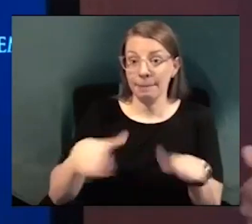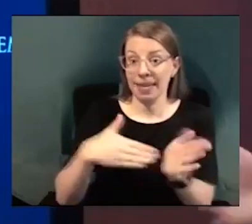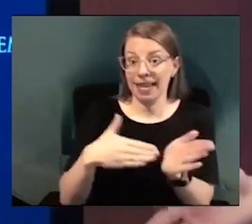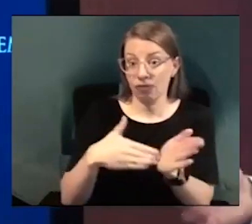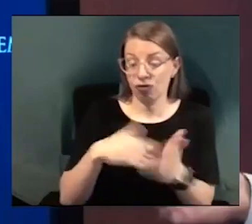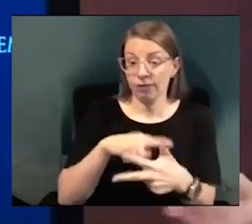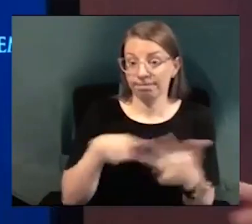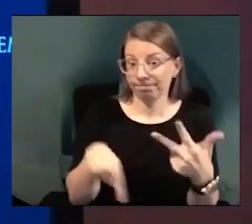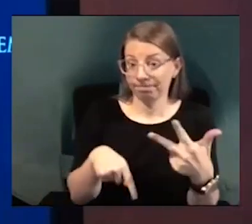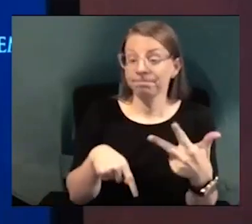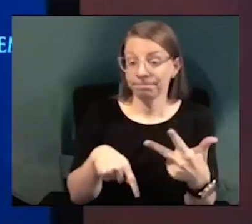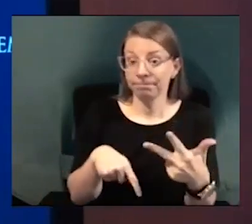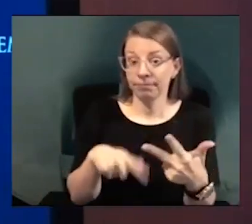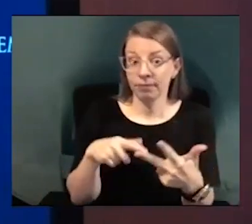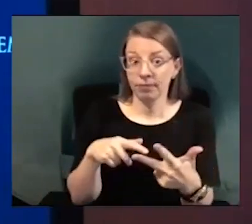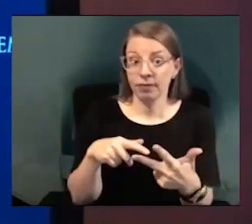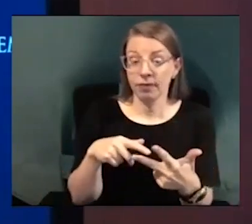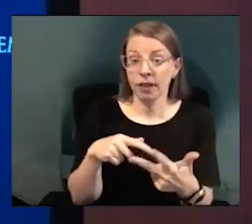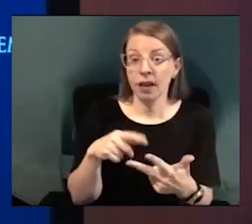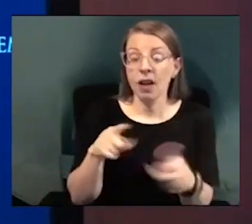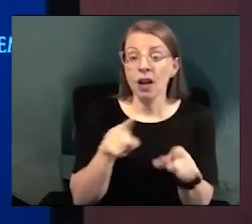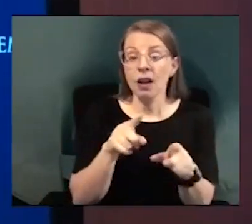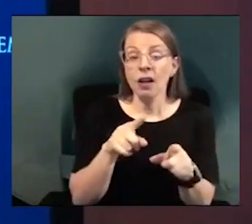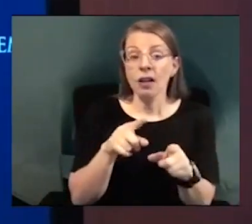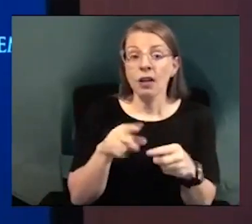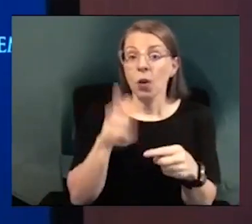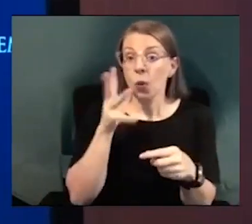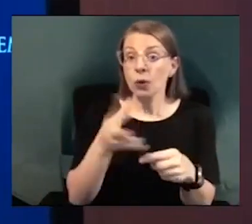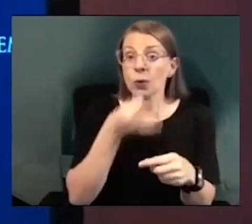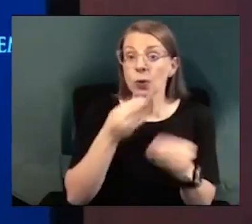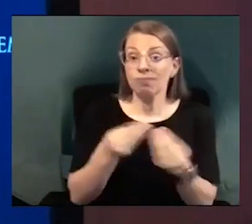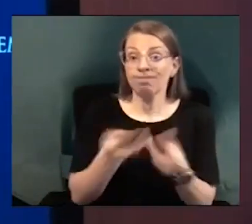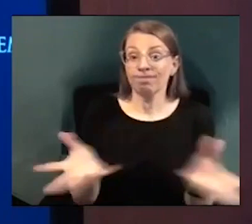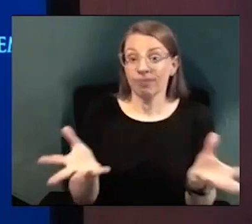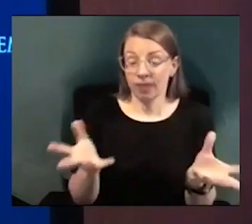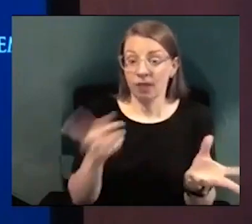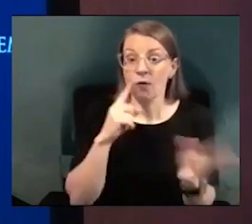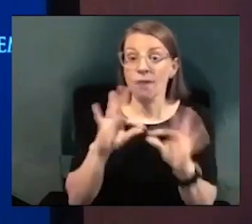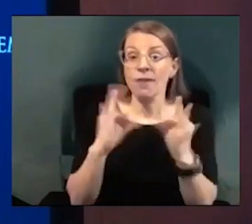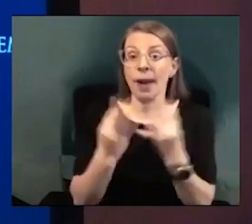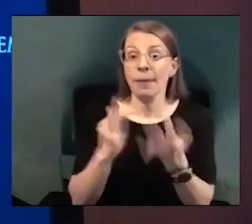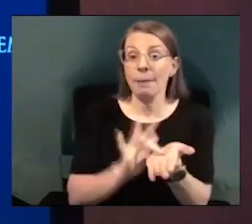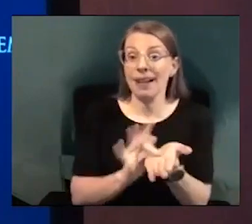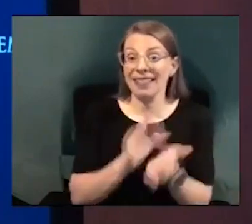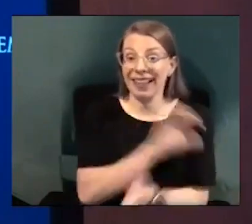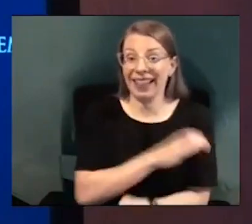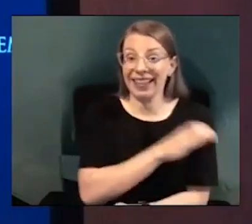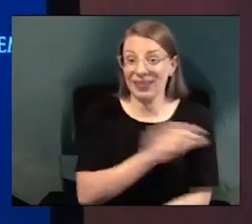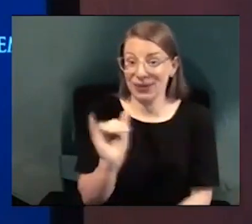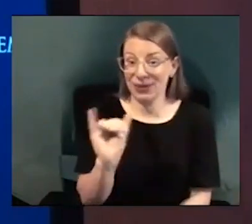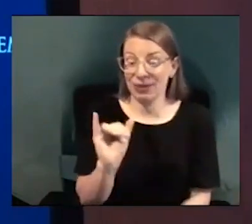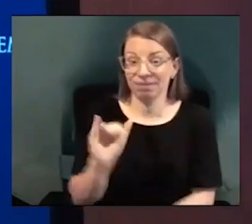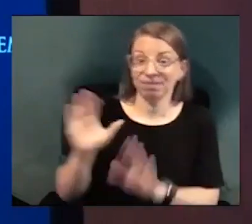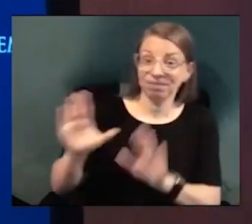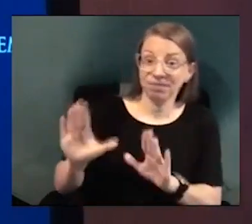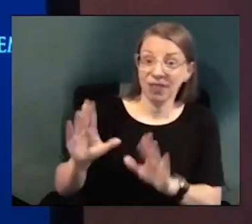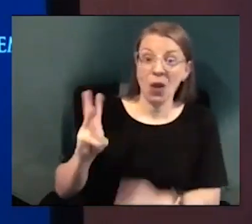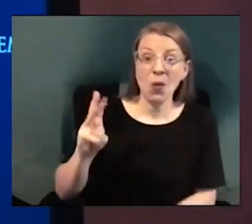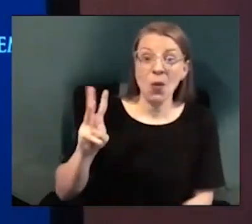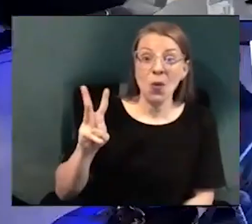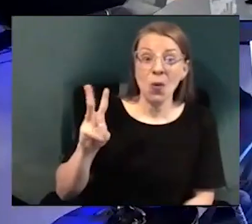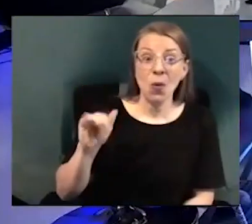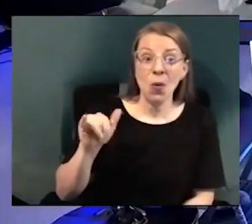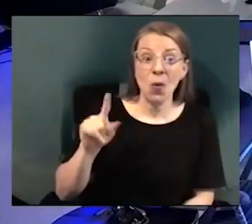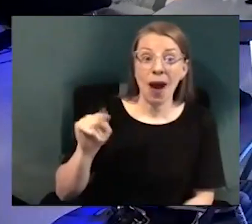that option out in some of our family medicine clinics as well, too. That is awesome. Well, Wyatt, welcome back to the program. Thank you.